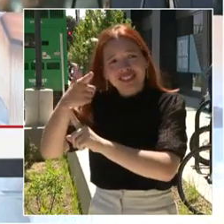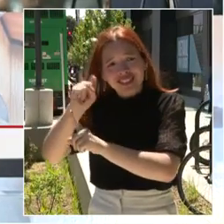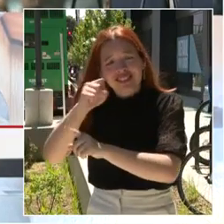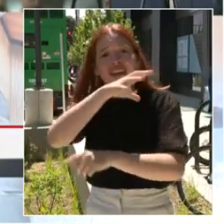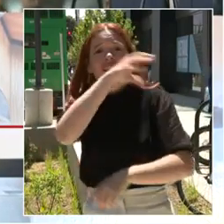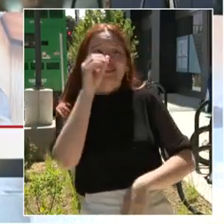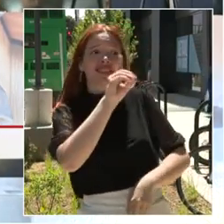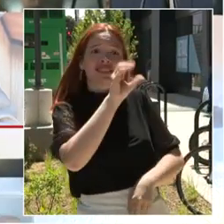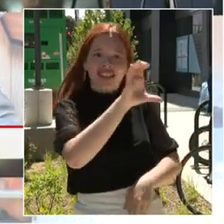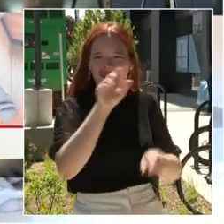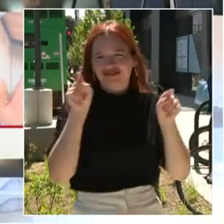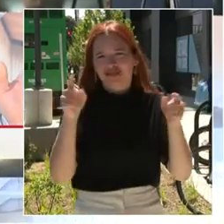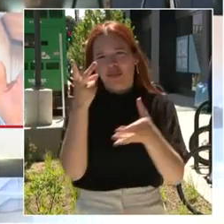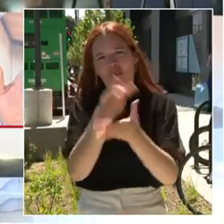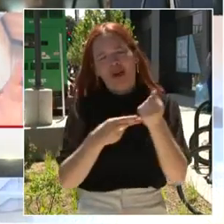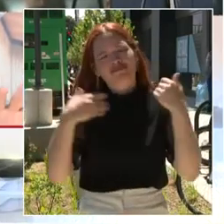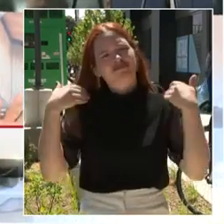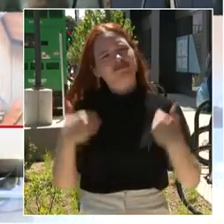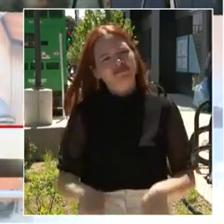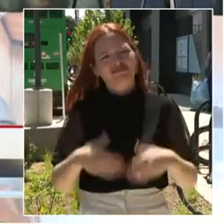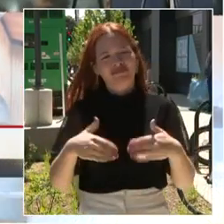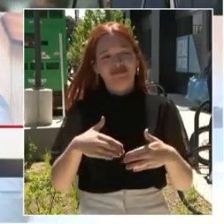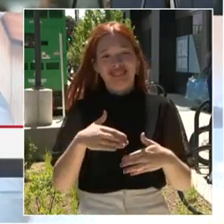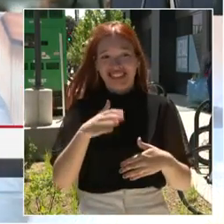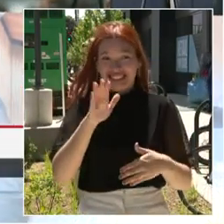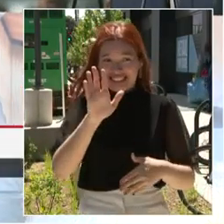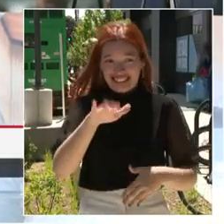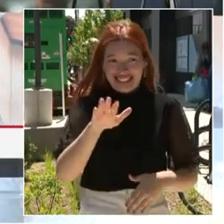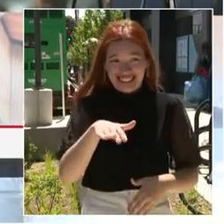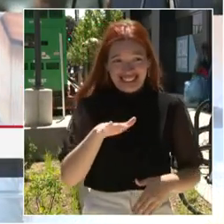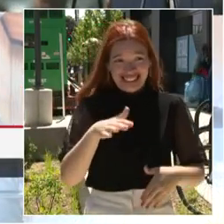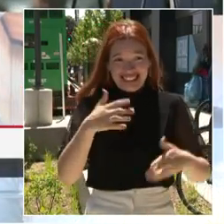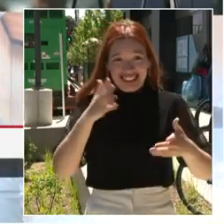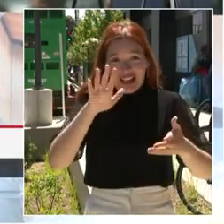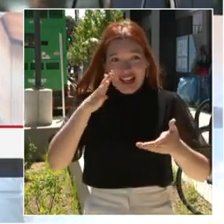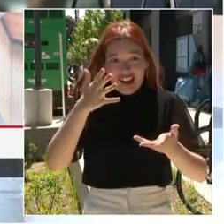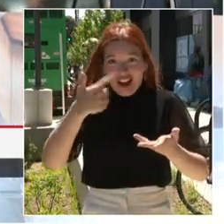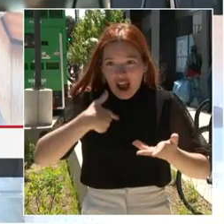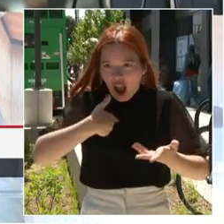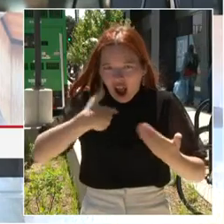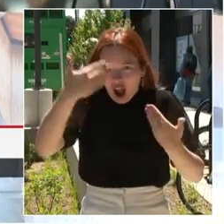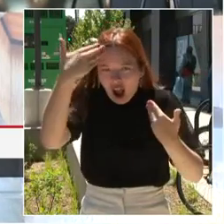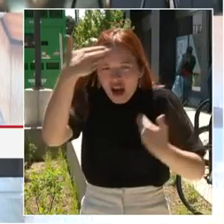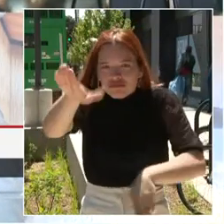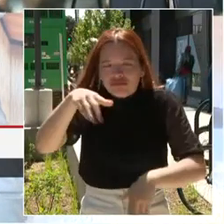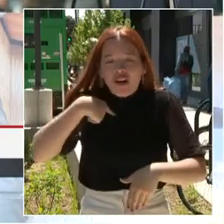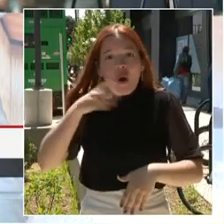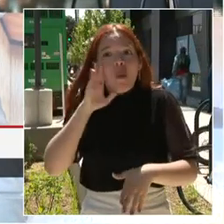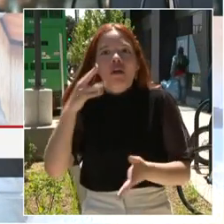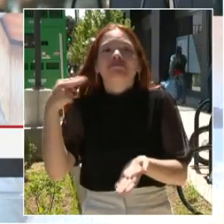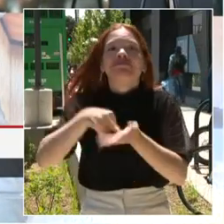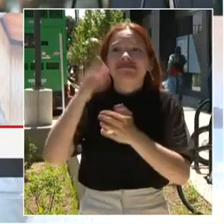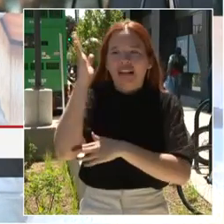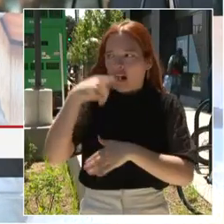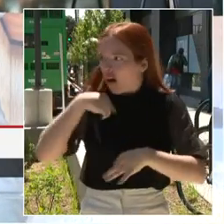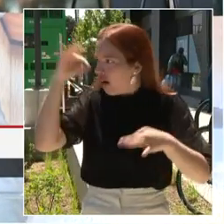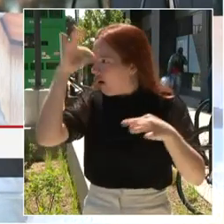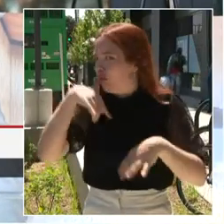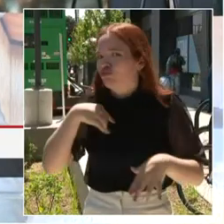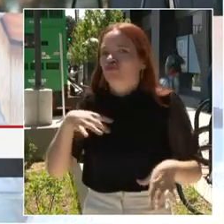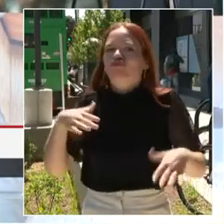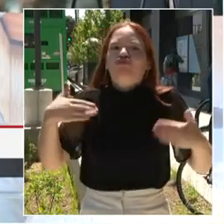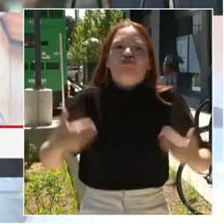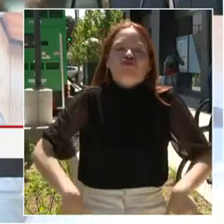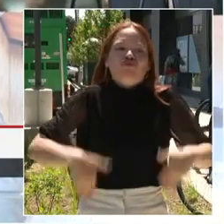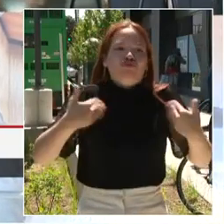I didn't know I was speaking today, so no notes, but this is easy. I am grateful to the partners we have that entrusted us to